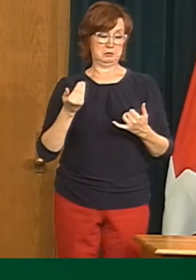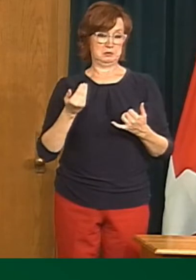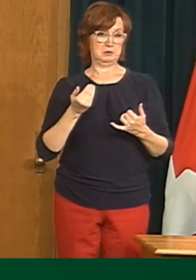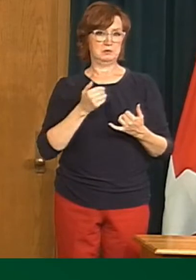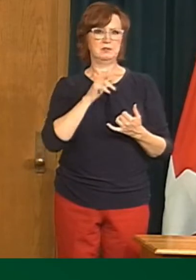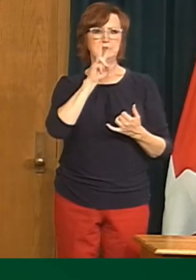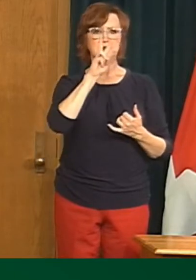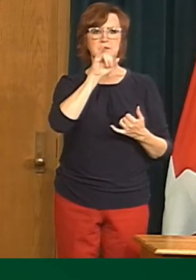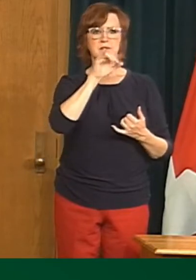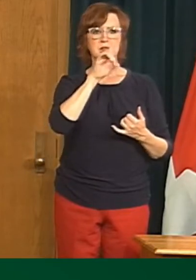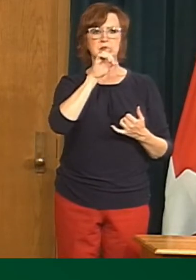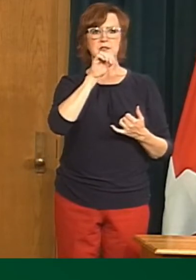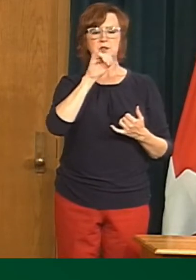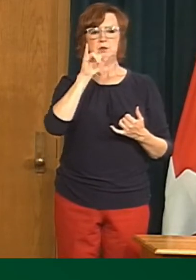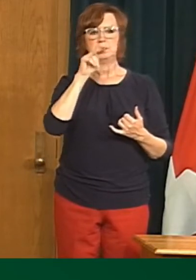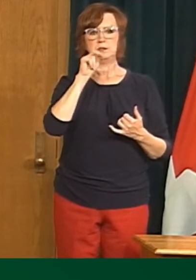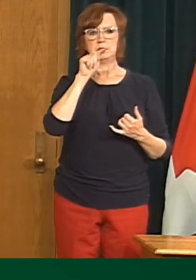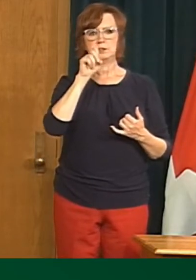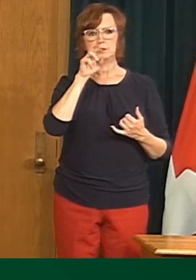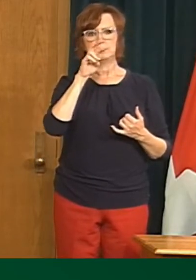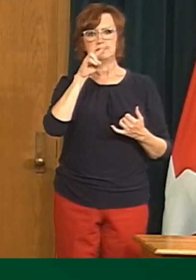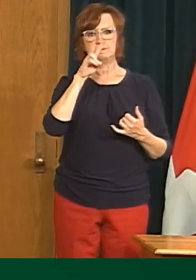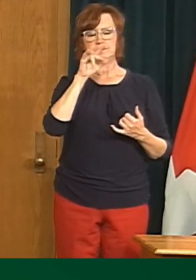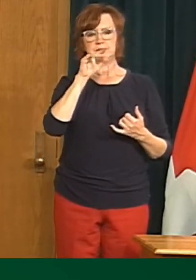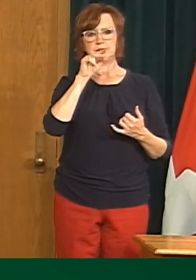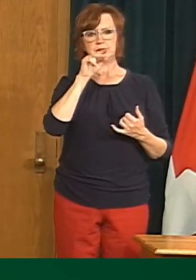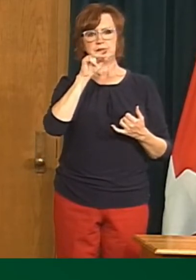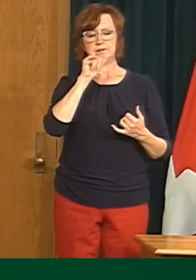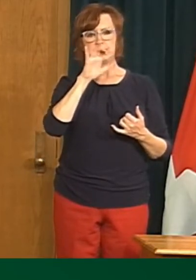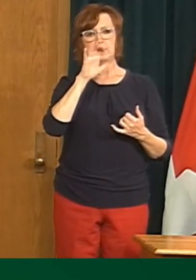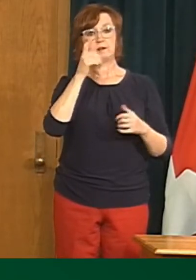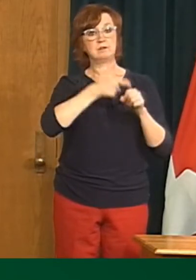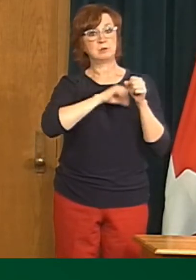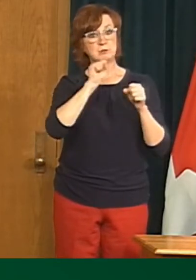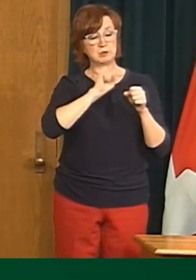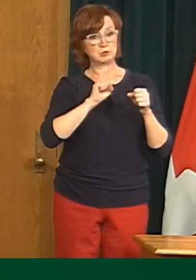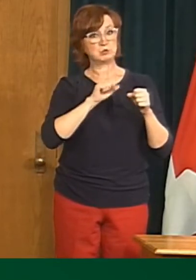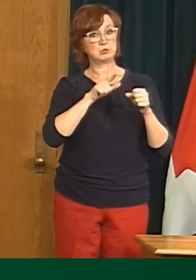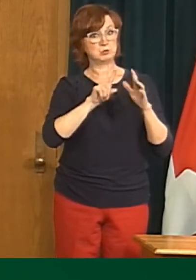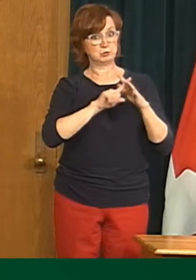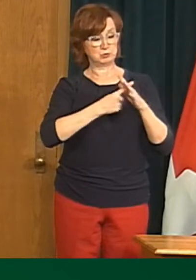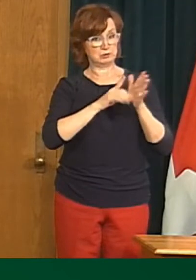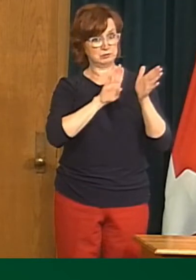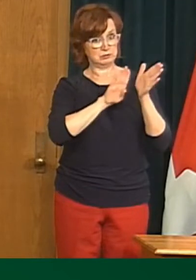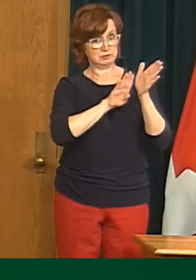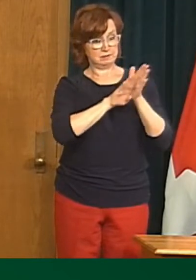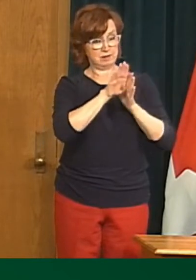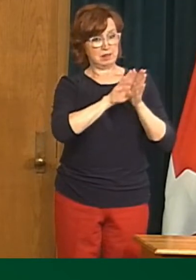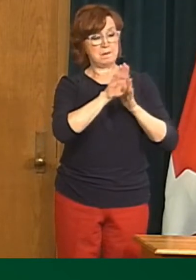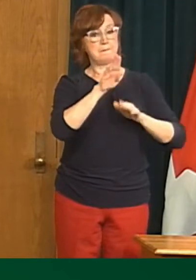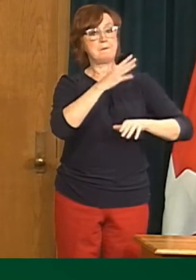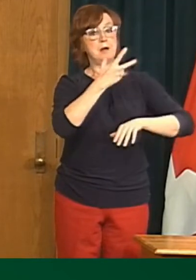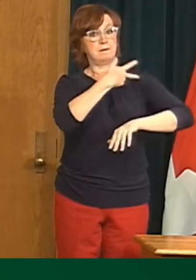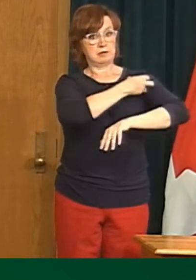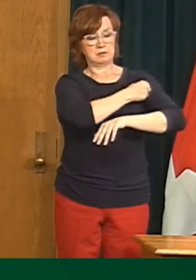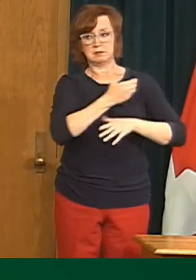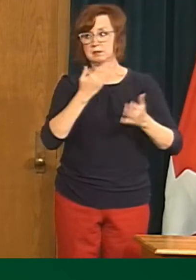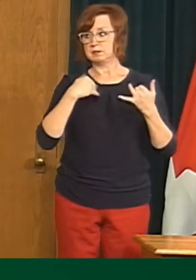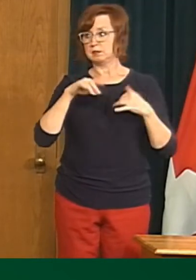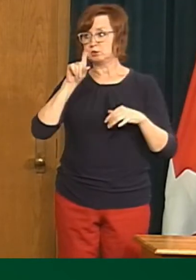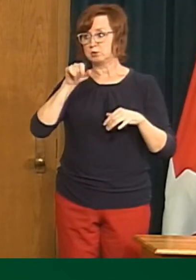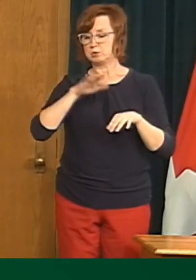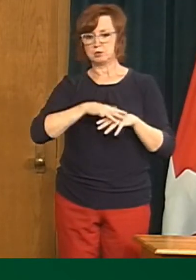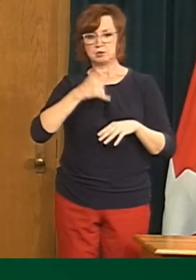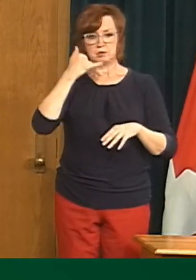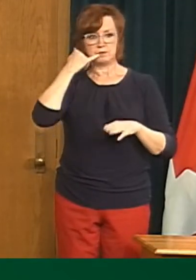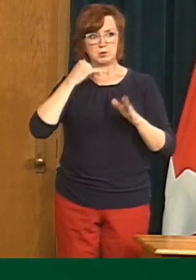Vito Intervac that is well on its way to developing that on behalf of the people of this province, this nation, and the world. We'll take our next question from the phone